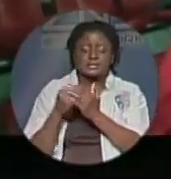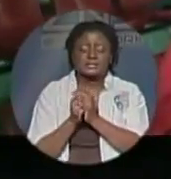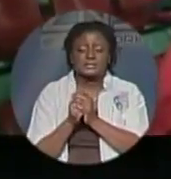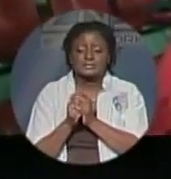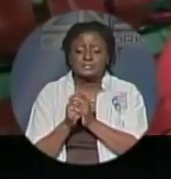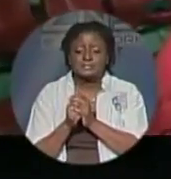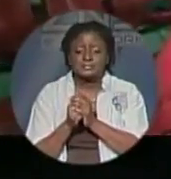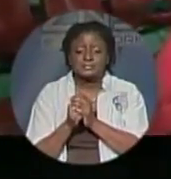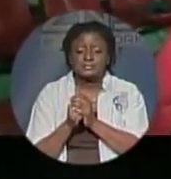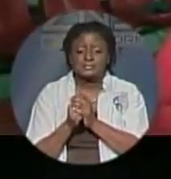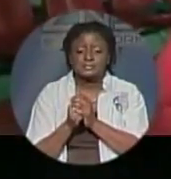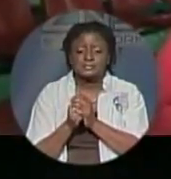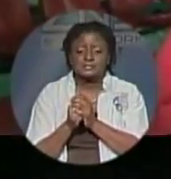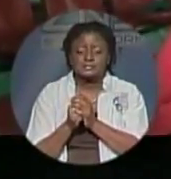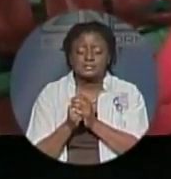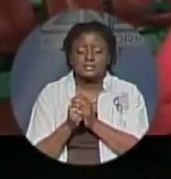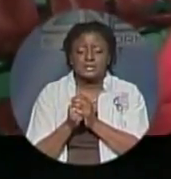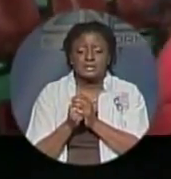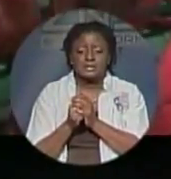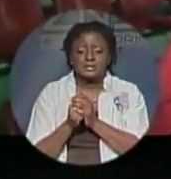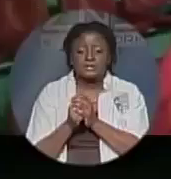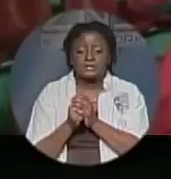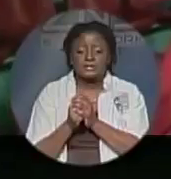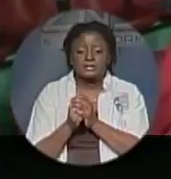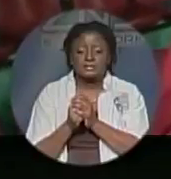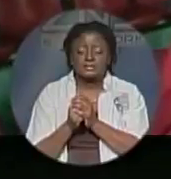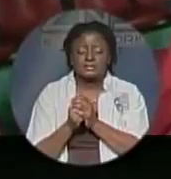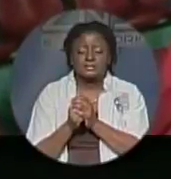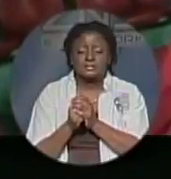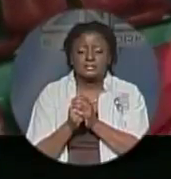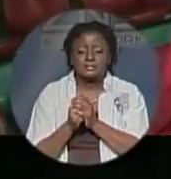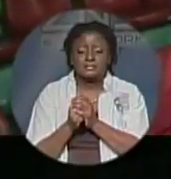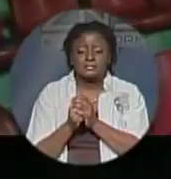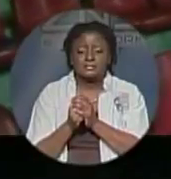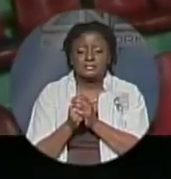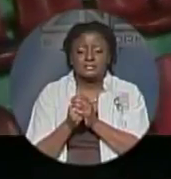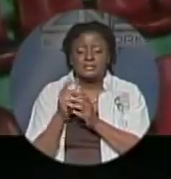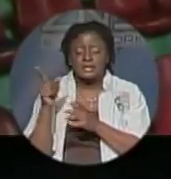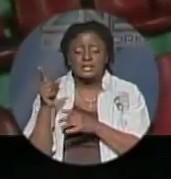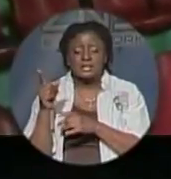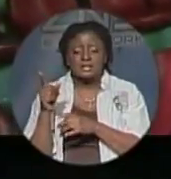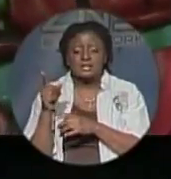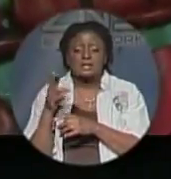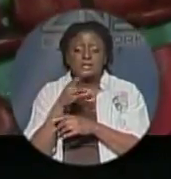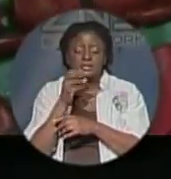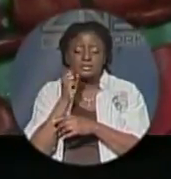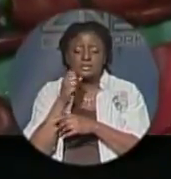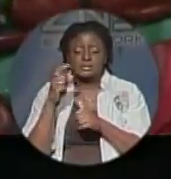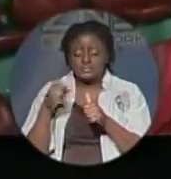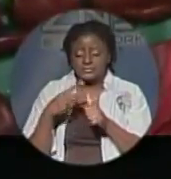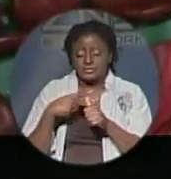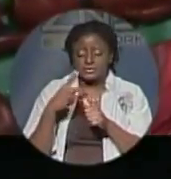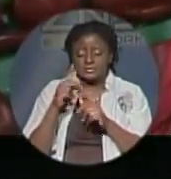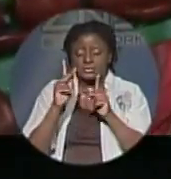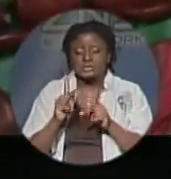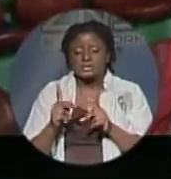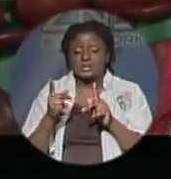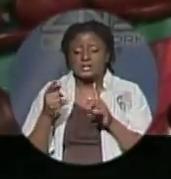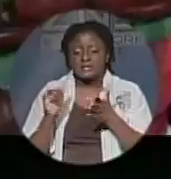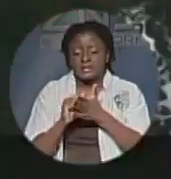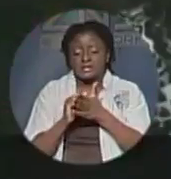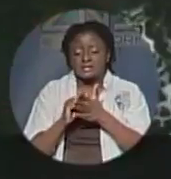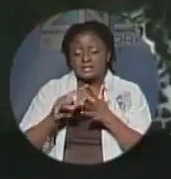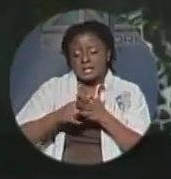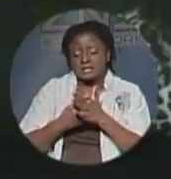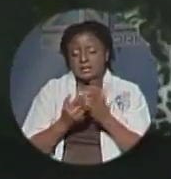think, he's deserving of that honor. He's been around a long time. It's the first one that started bringing the Bahamas to the forefront. So I think it's deserving